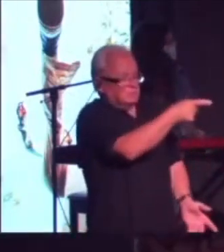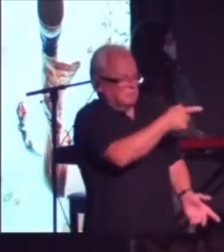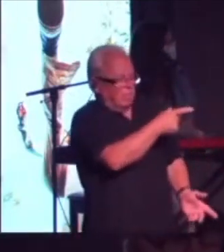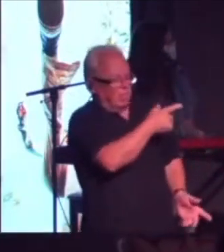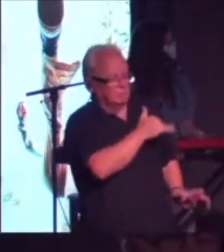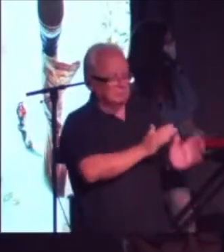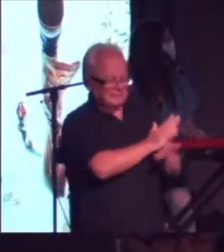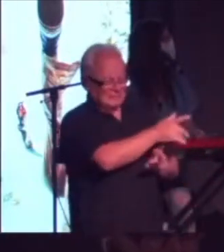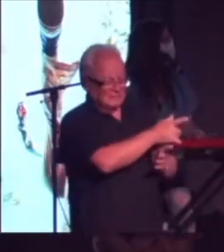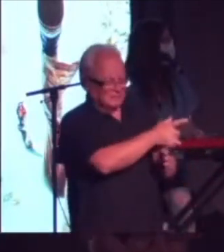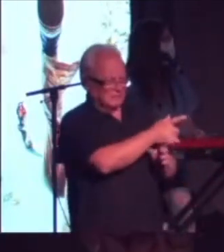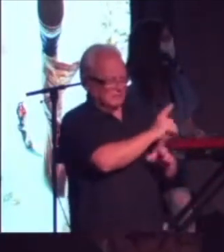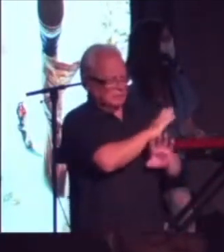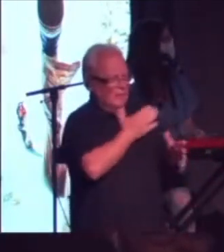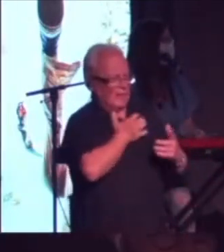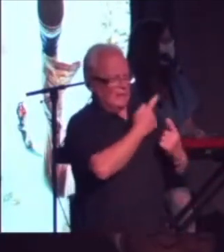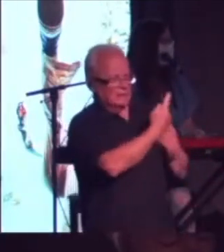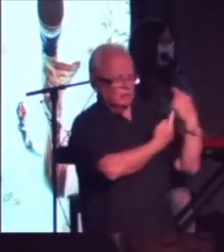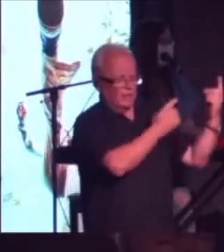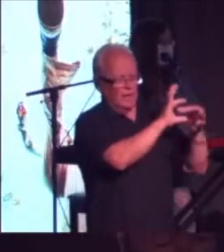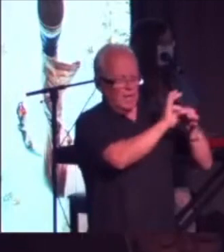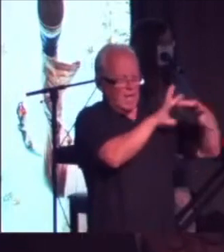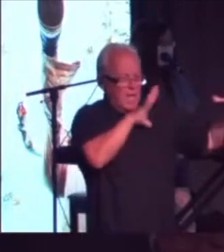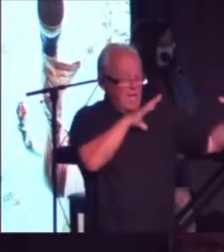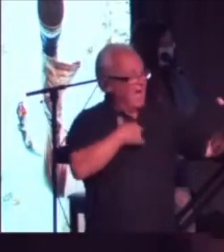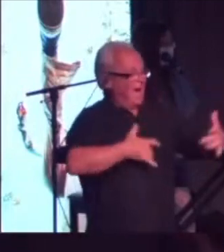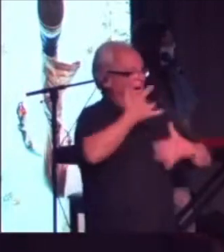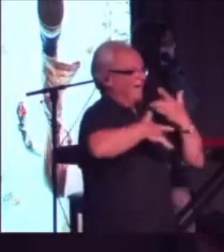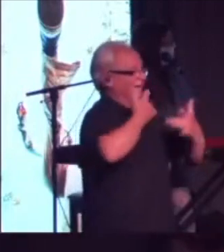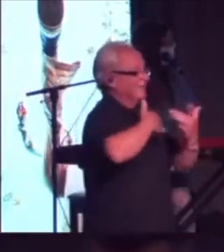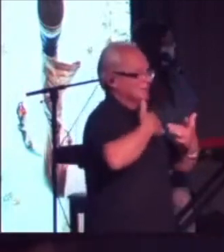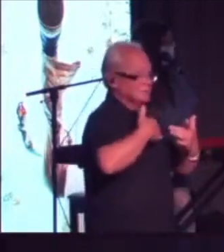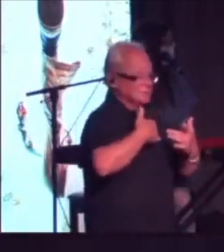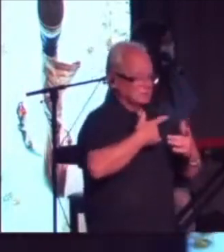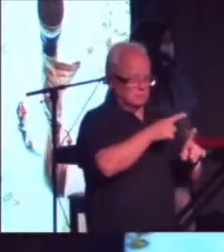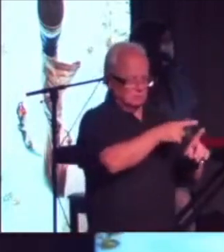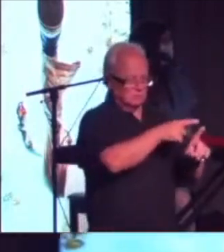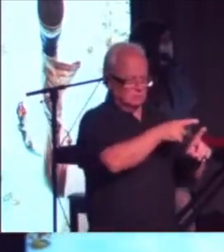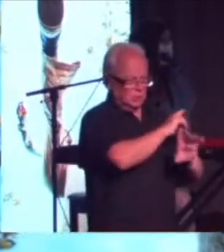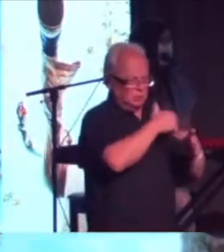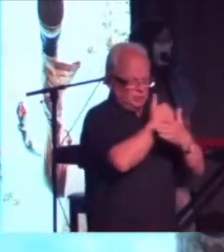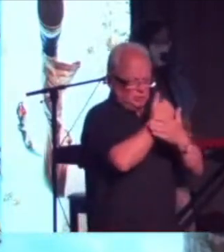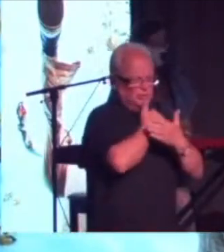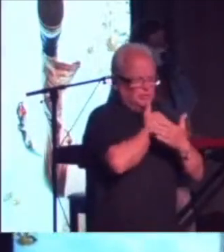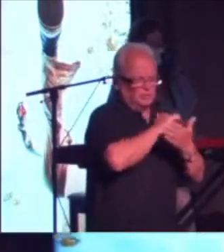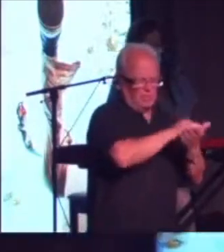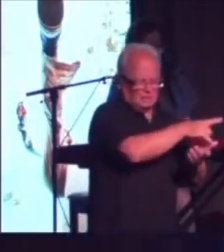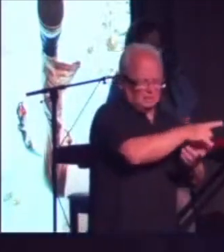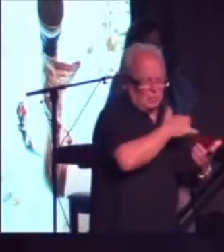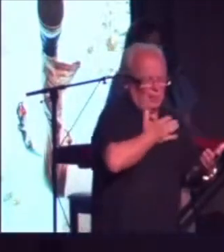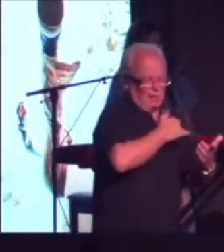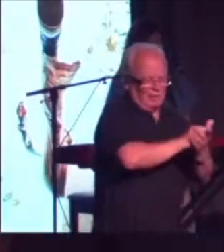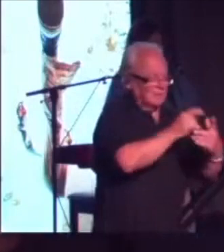here is that we're dealing with somebody who lacks any level of emotional intelligence, if you like,